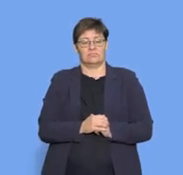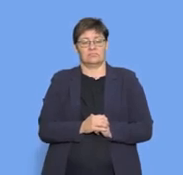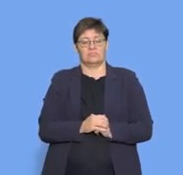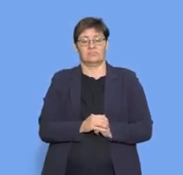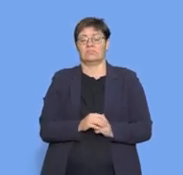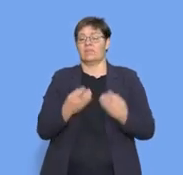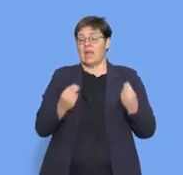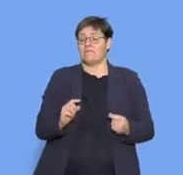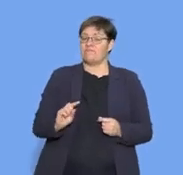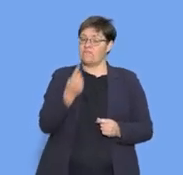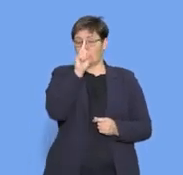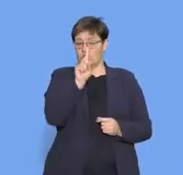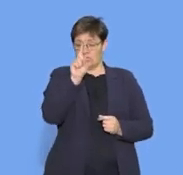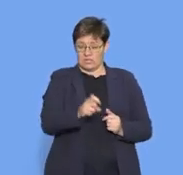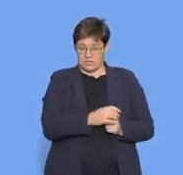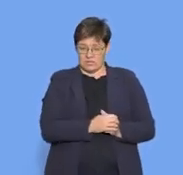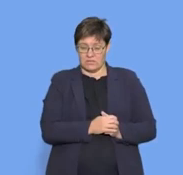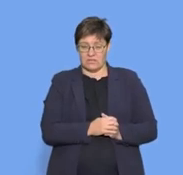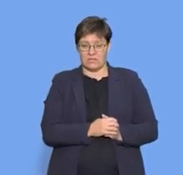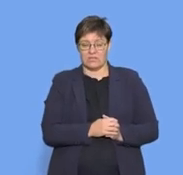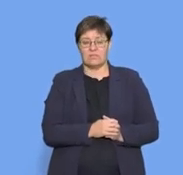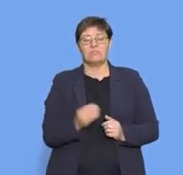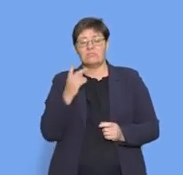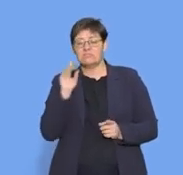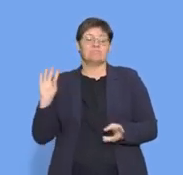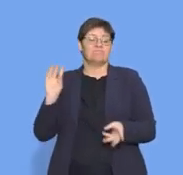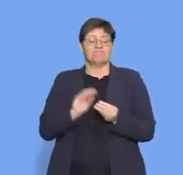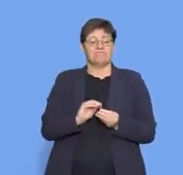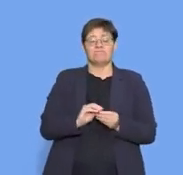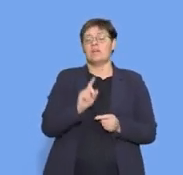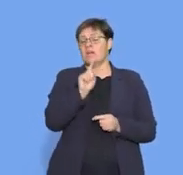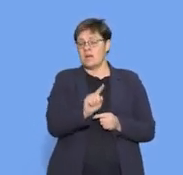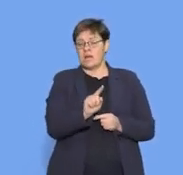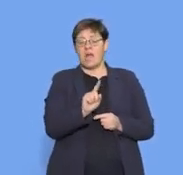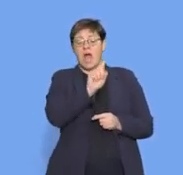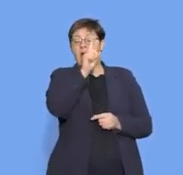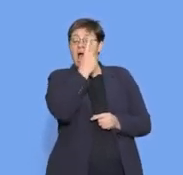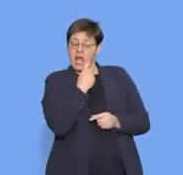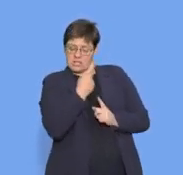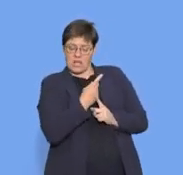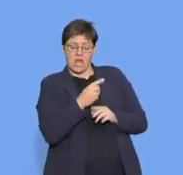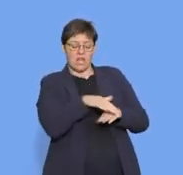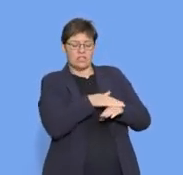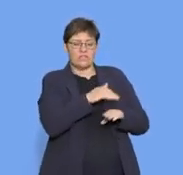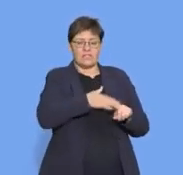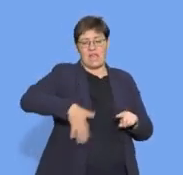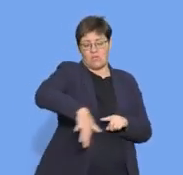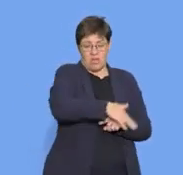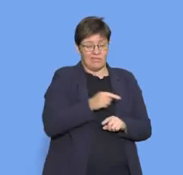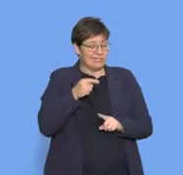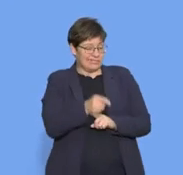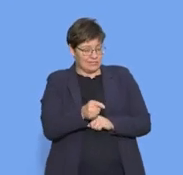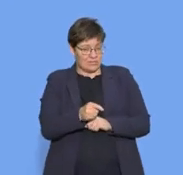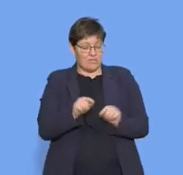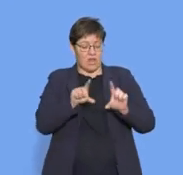So we have our first question. We have been asked to calculate the surface area of